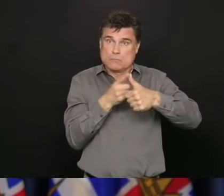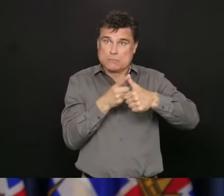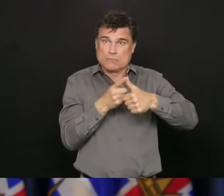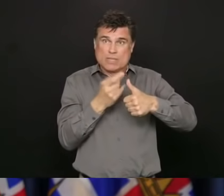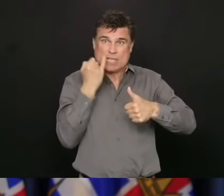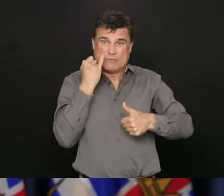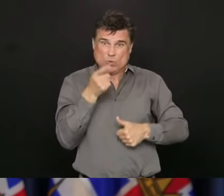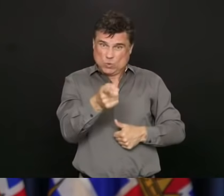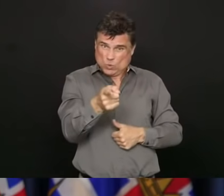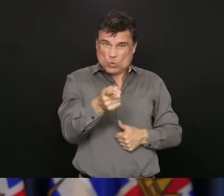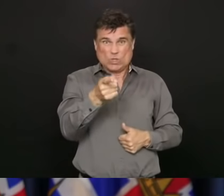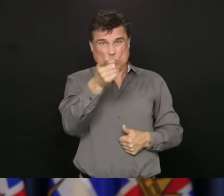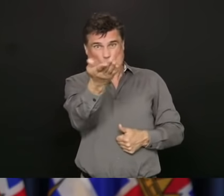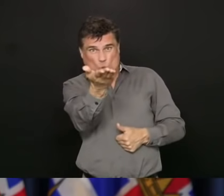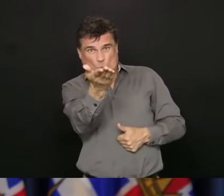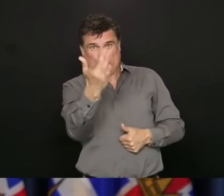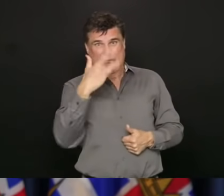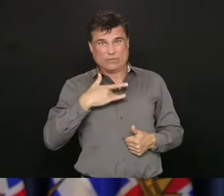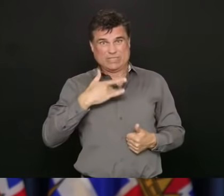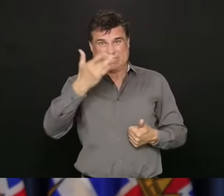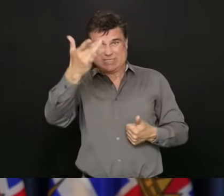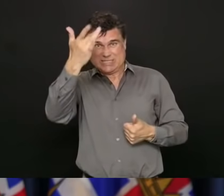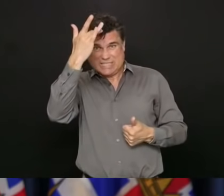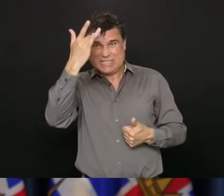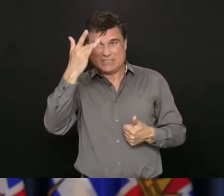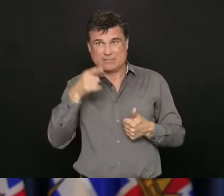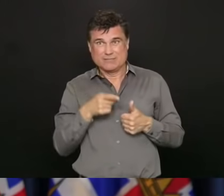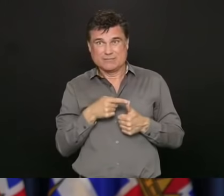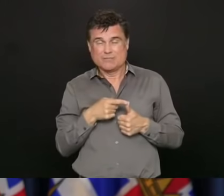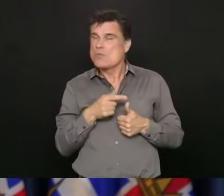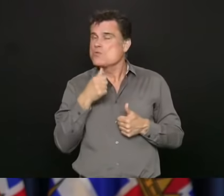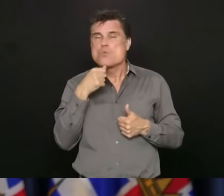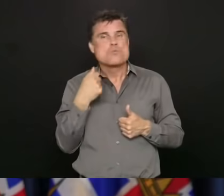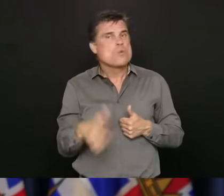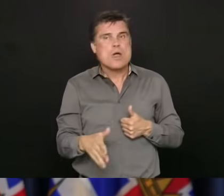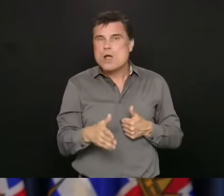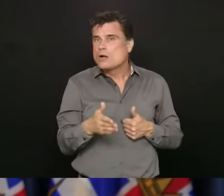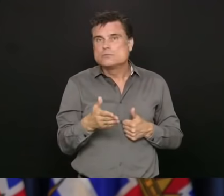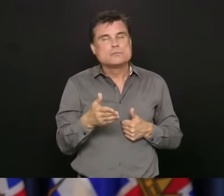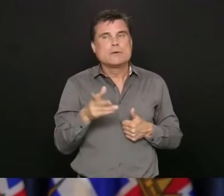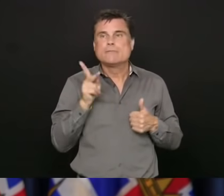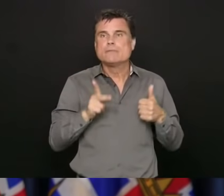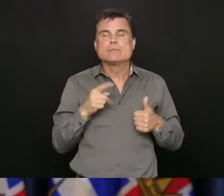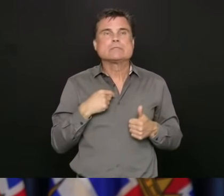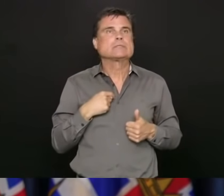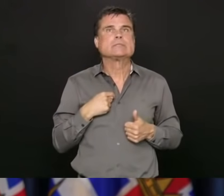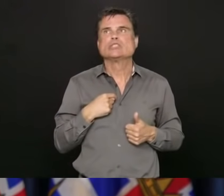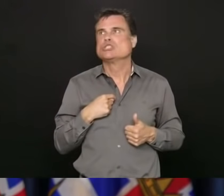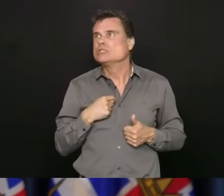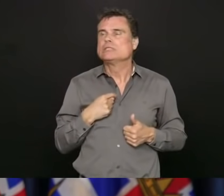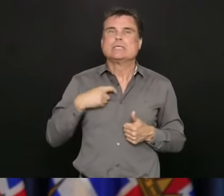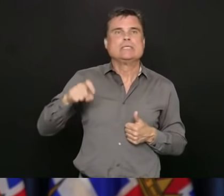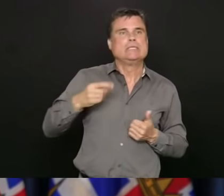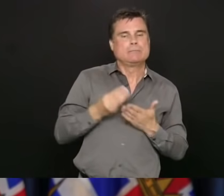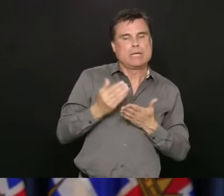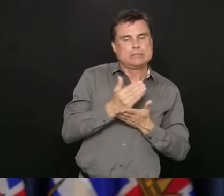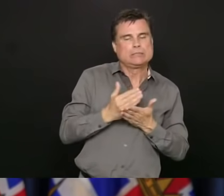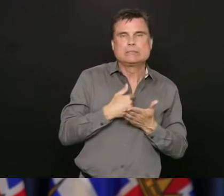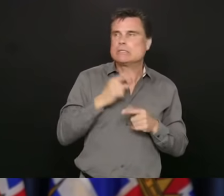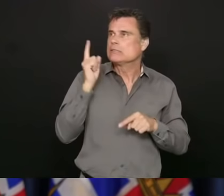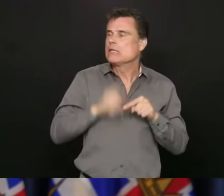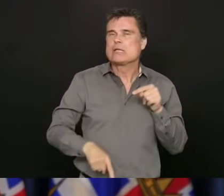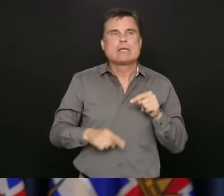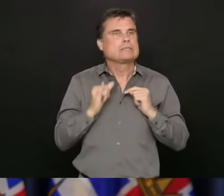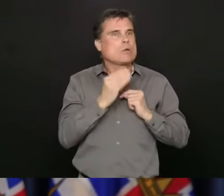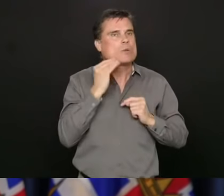that existed prior to COVID, but has been made, shine a big light on it as a result of